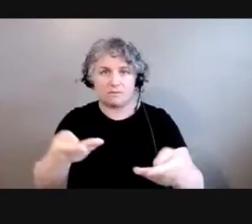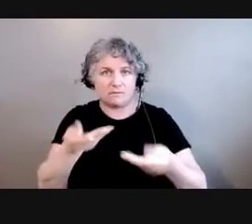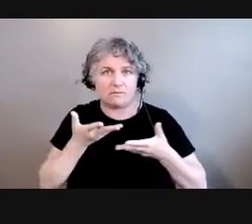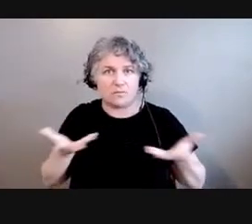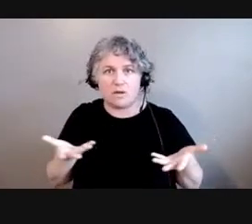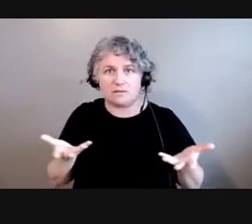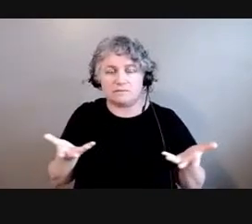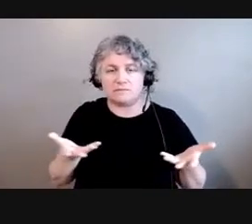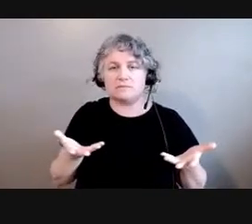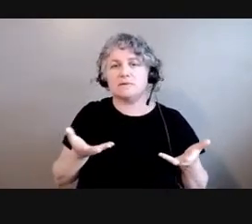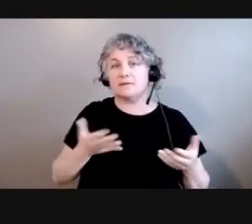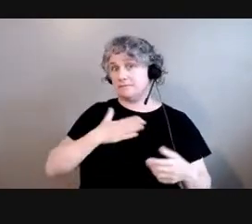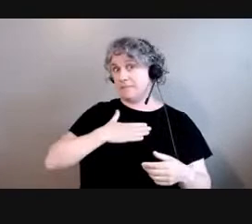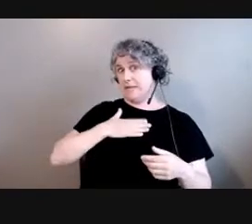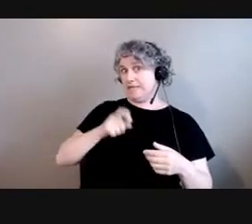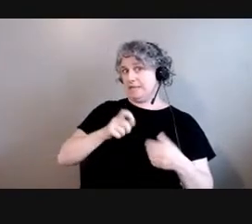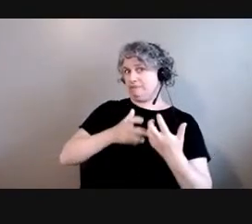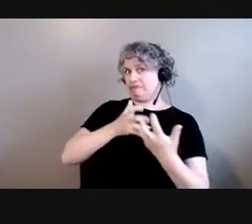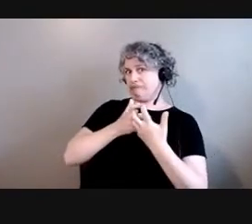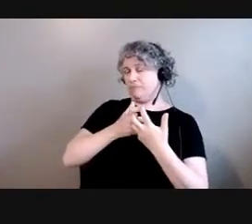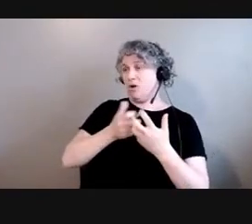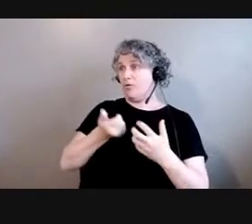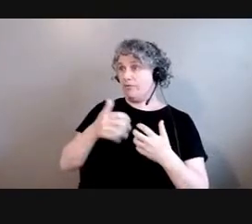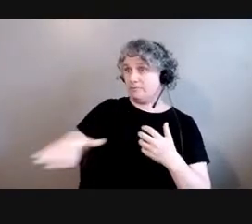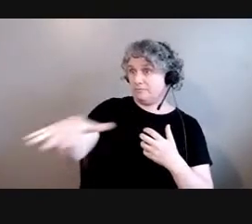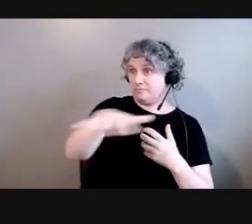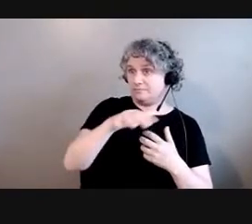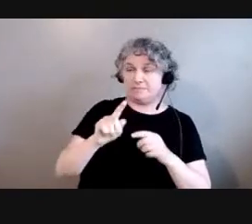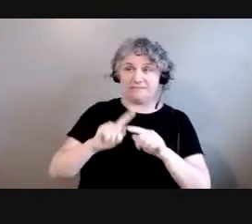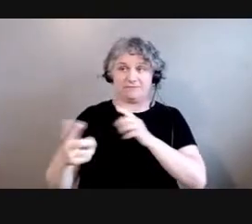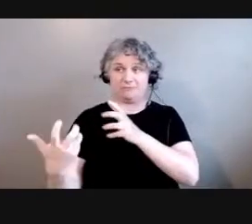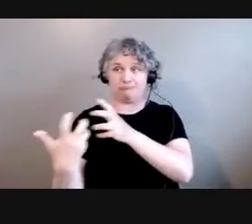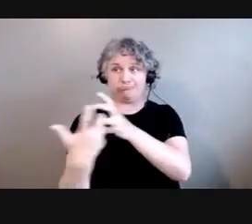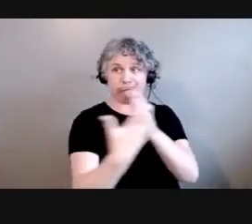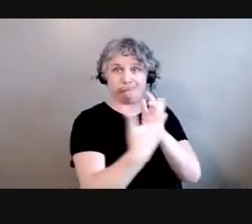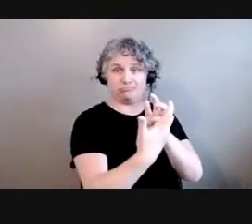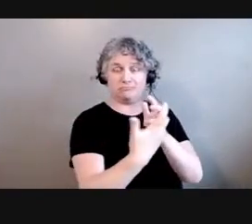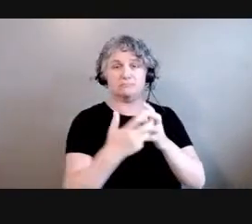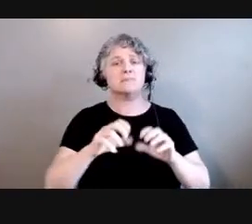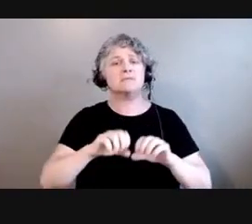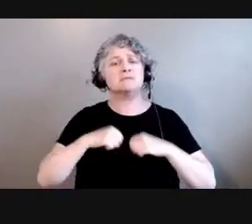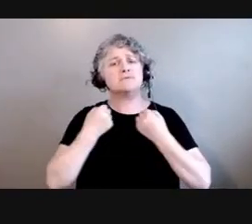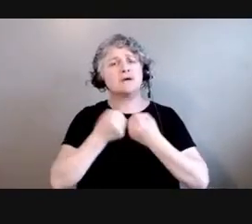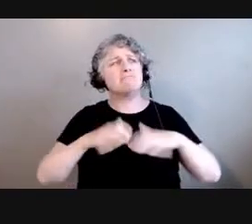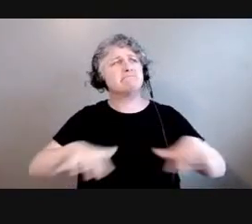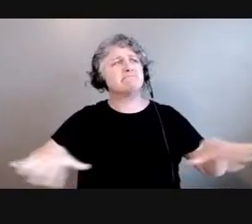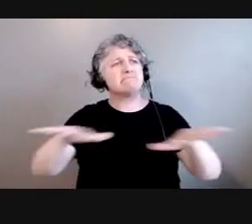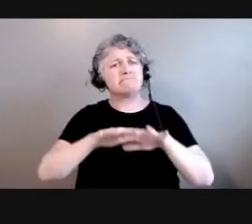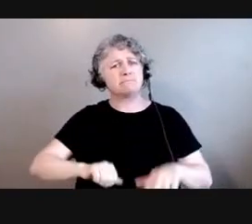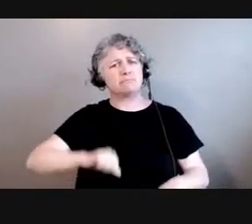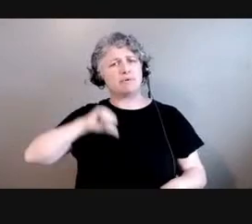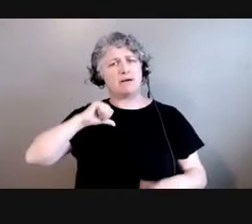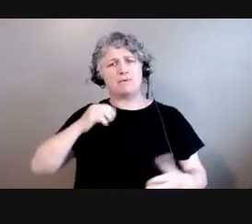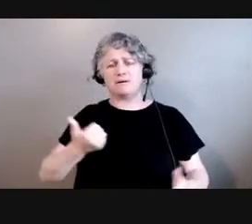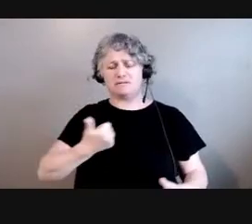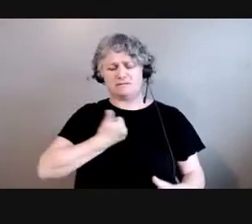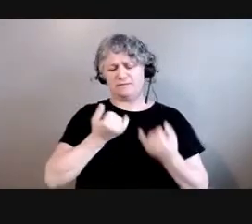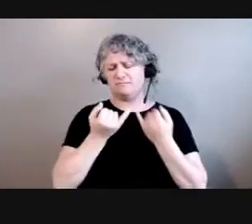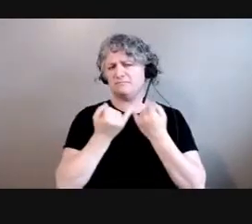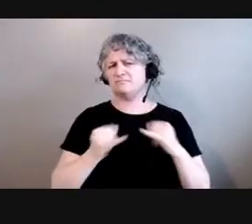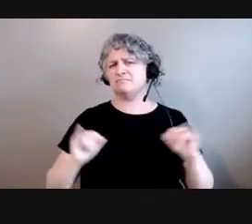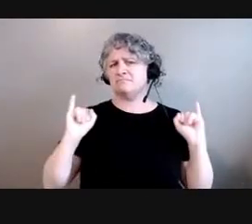Others will have different accessibility needs. As a society, we pride ourselves on self-reliance and